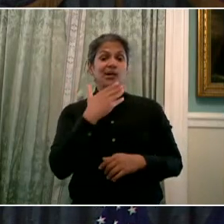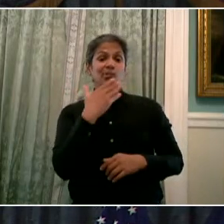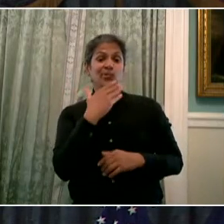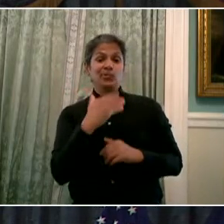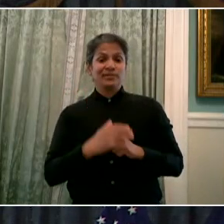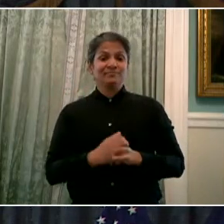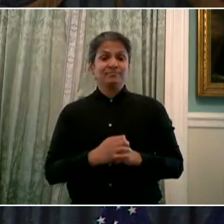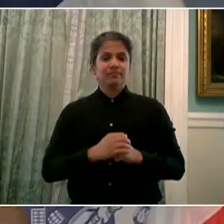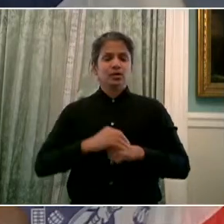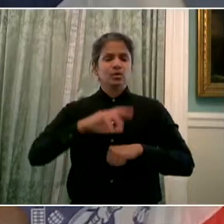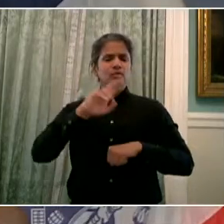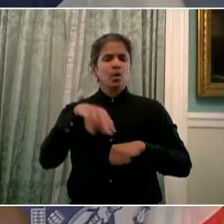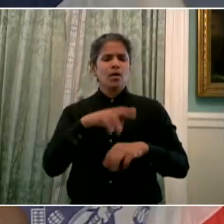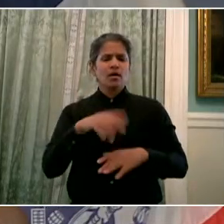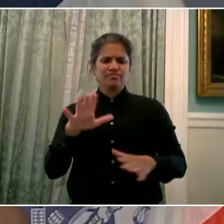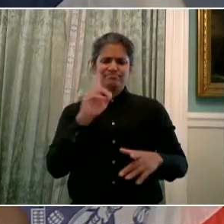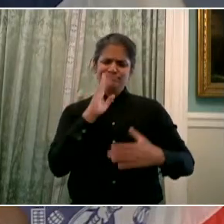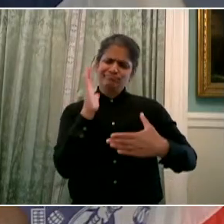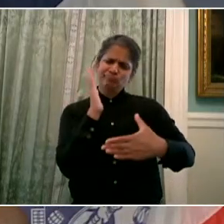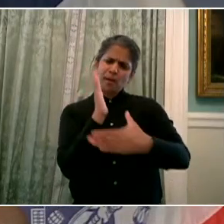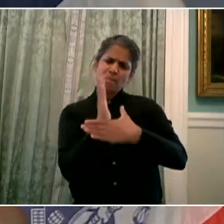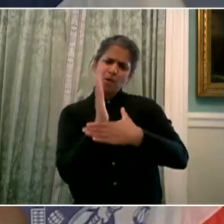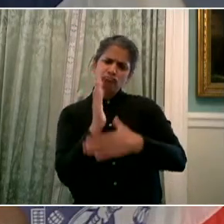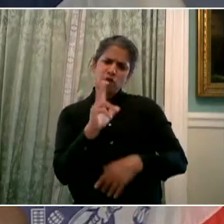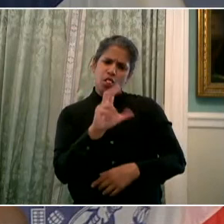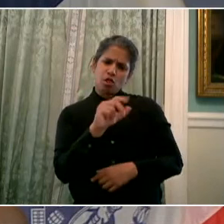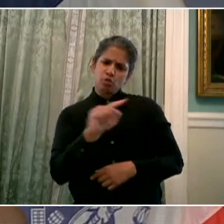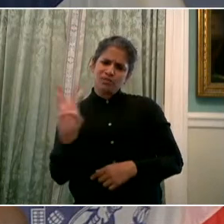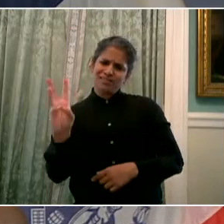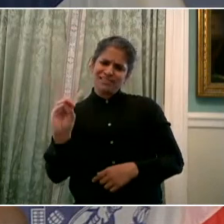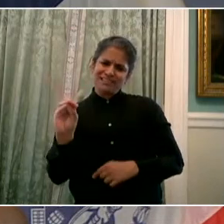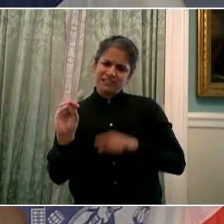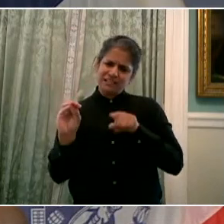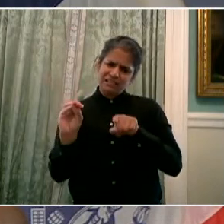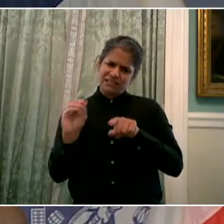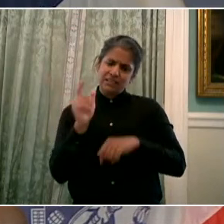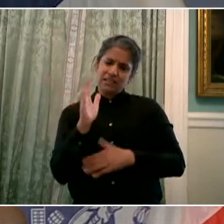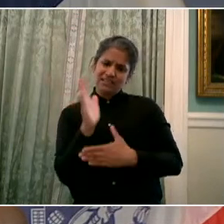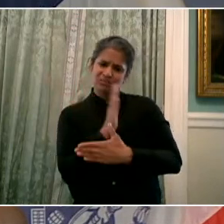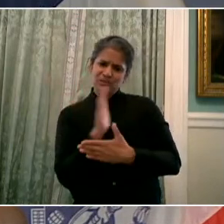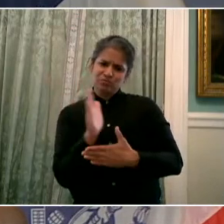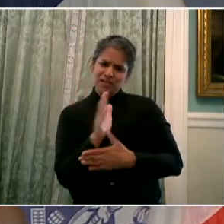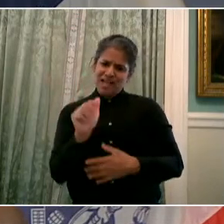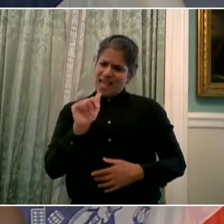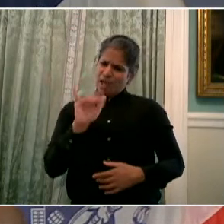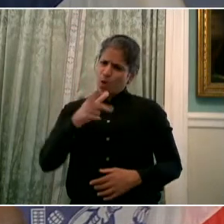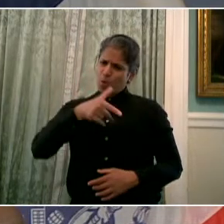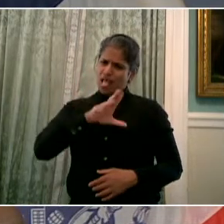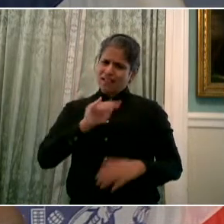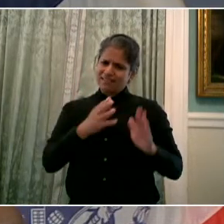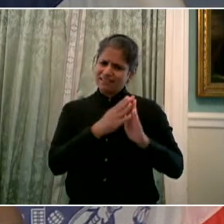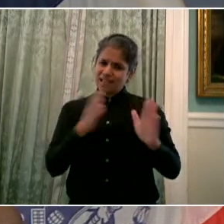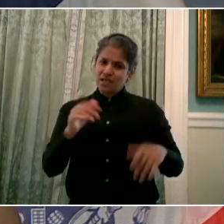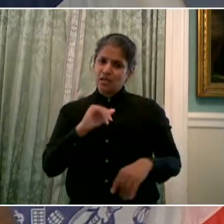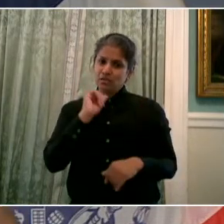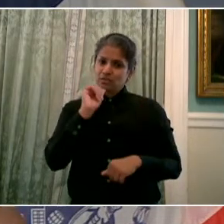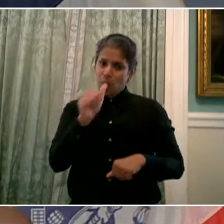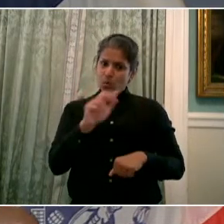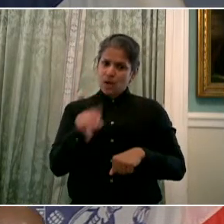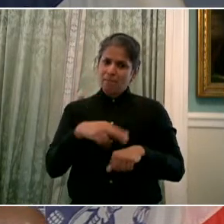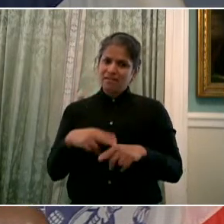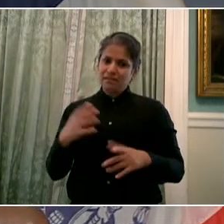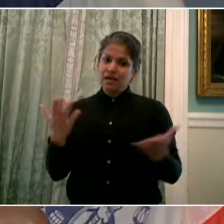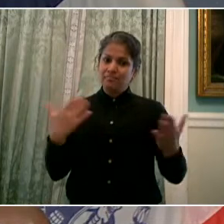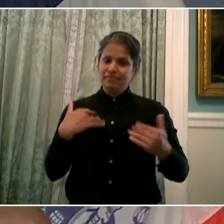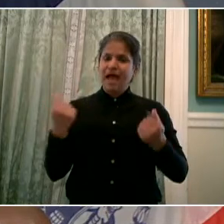that's where we are today in the city. Right. Normal is, and Dr. Fassan, what is normal in the city generally? Is it about 50?